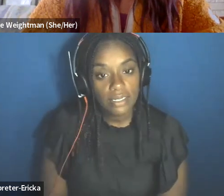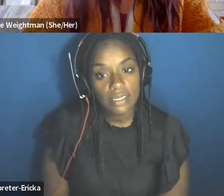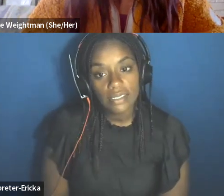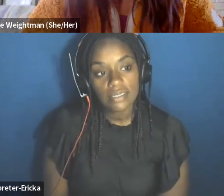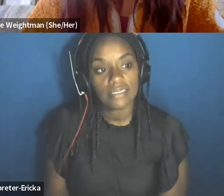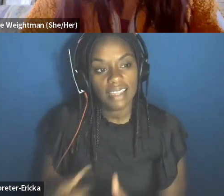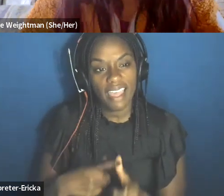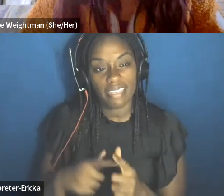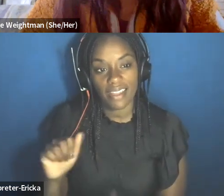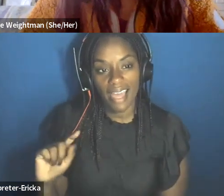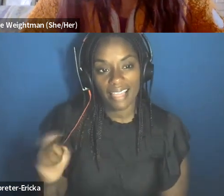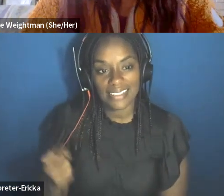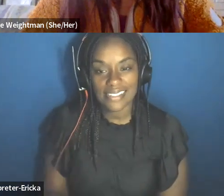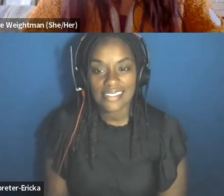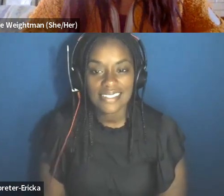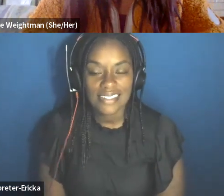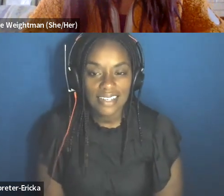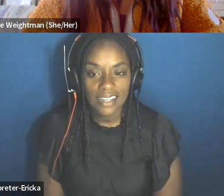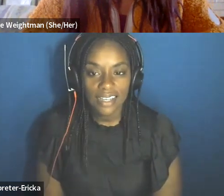And then Alex next.